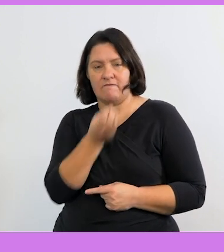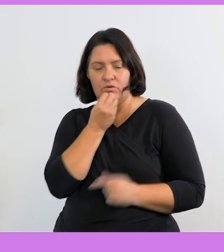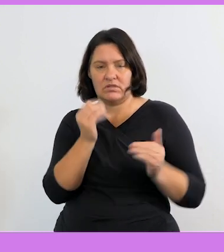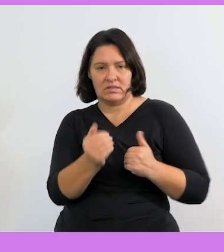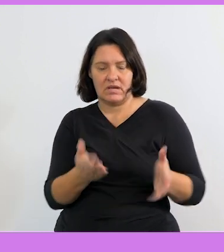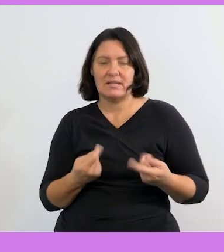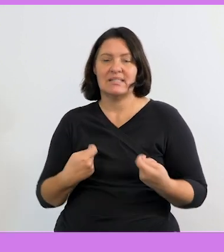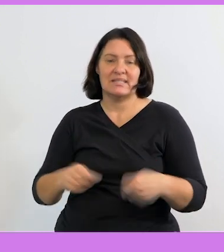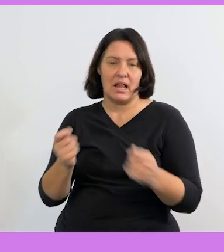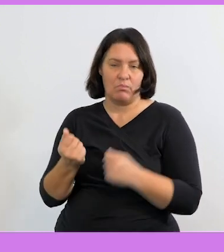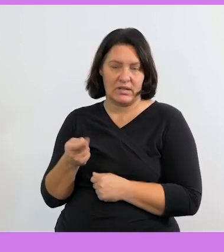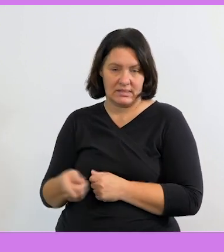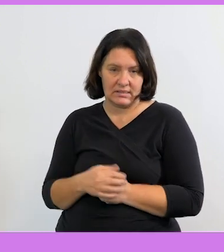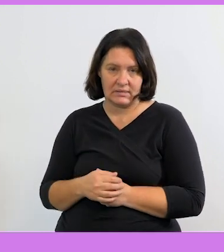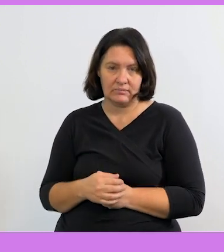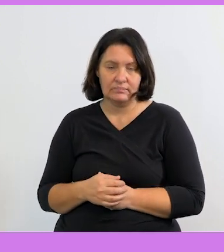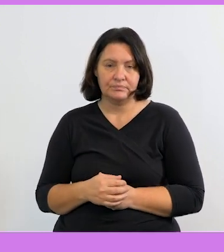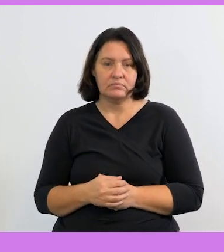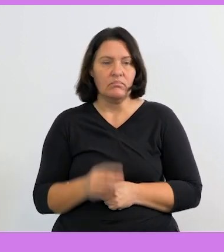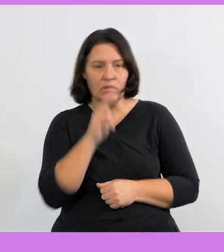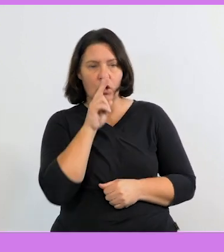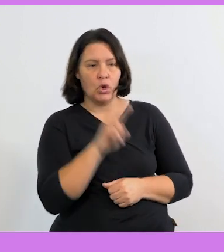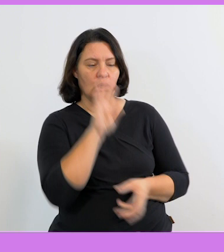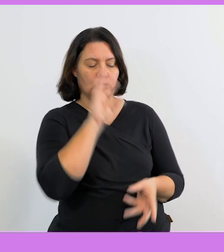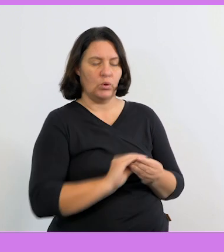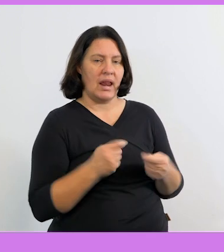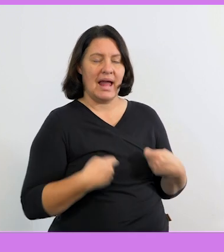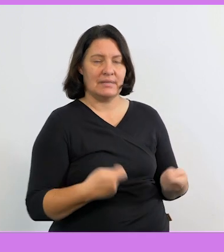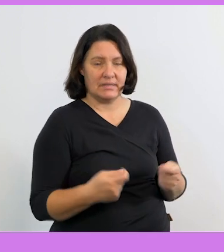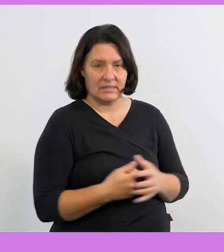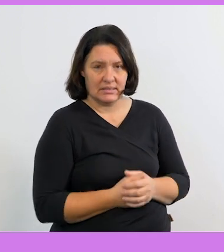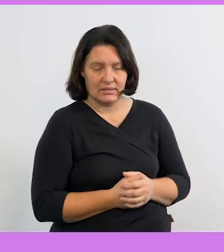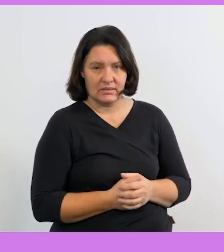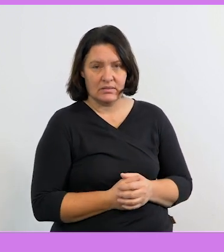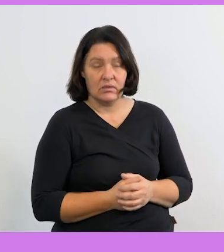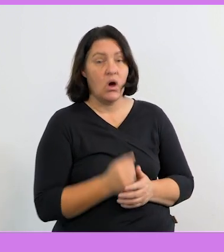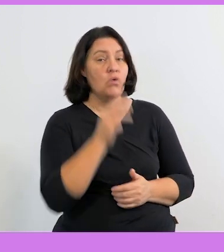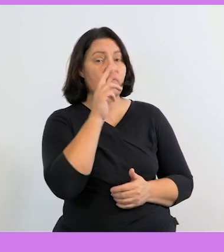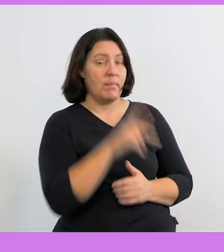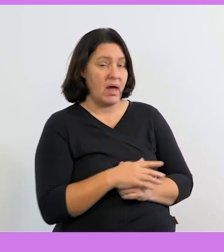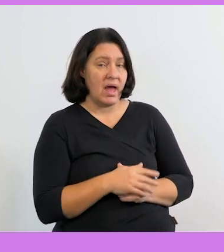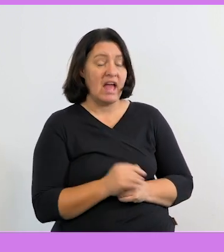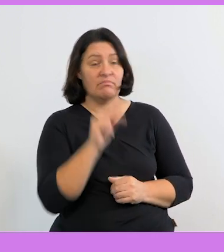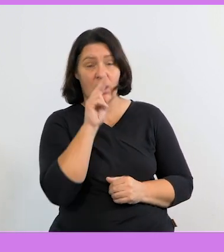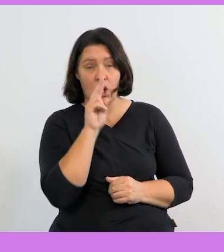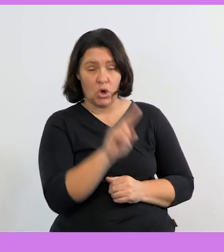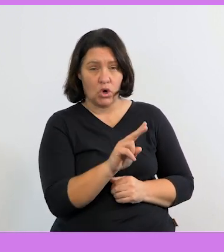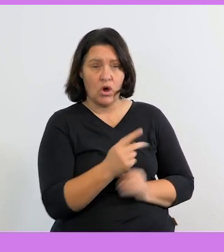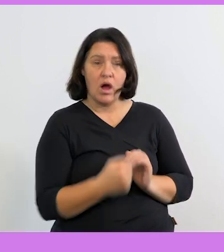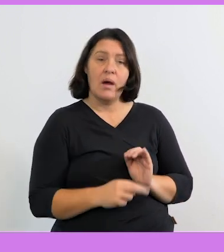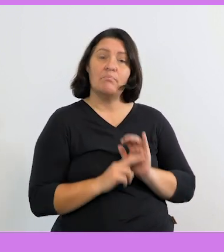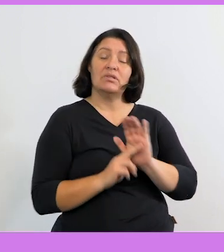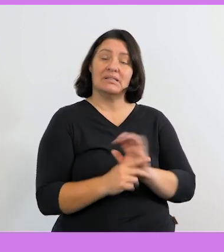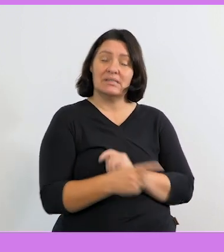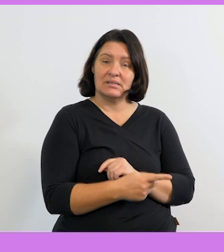bunny chow. That means the selling price, right? Now let's quickly look at the total expenses. Remember, if I look at what